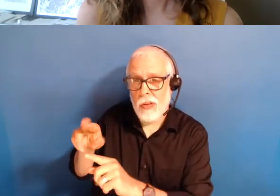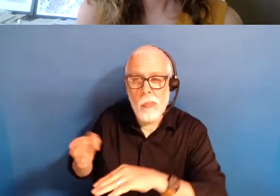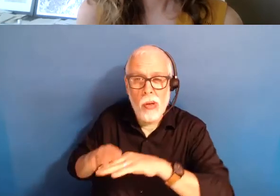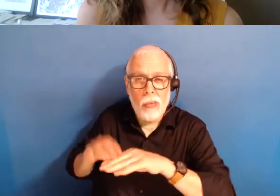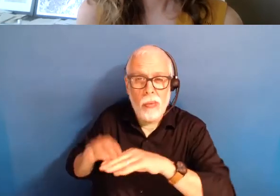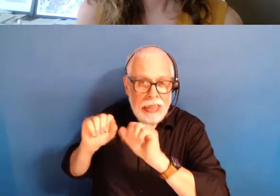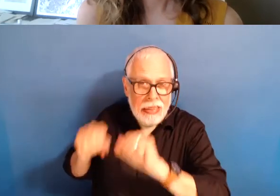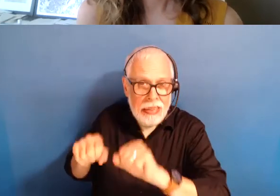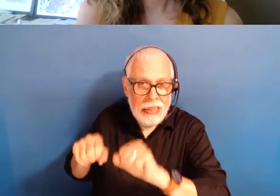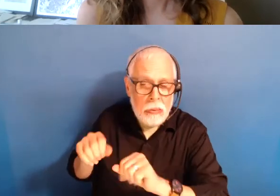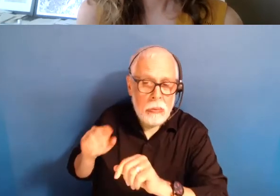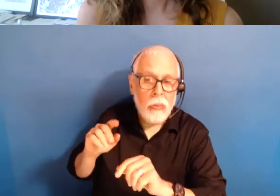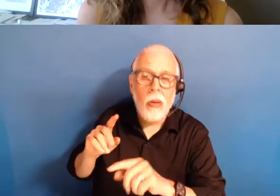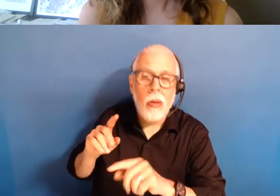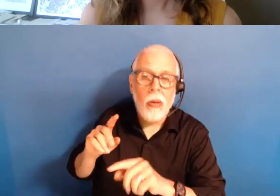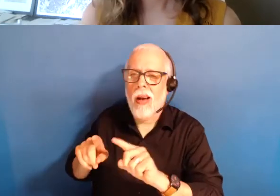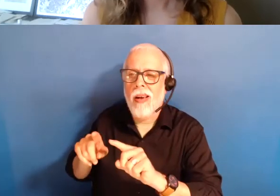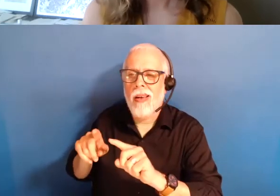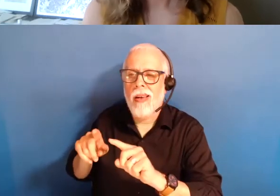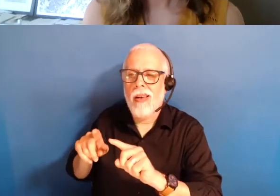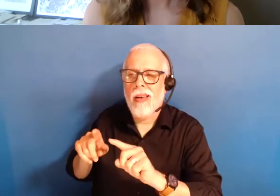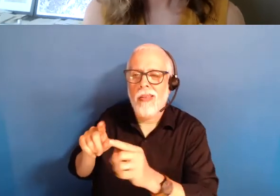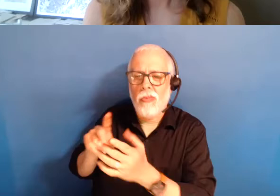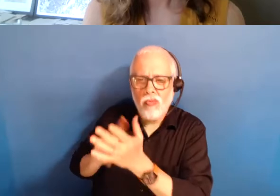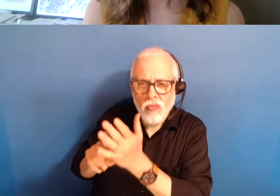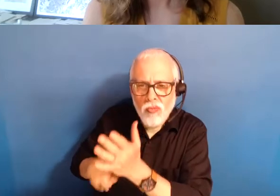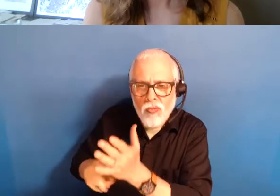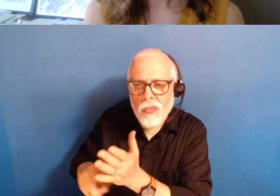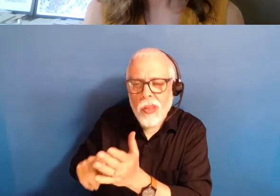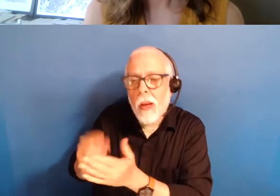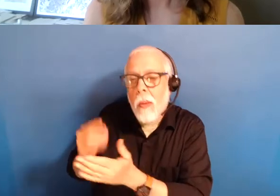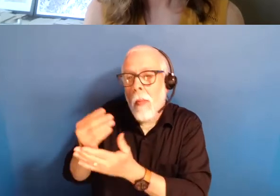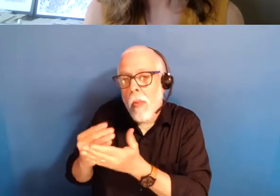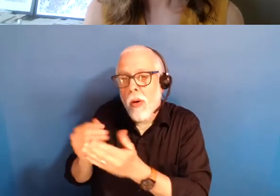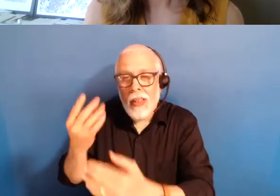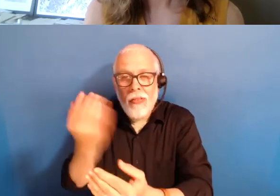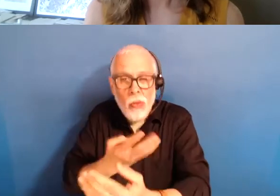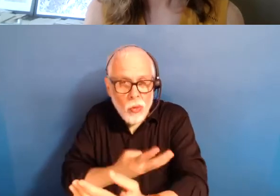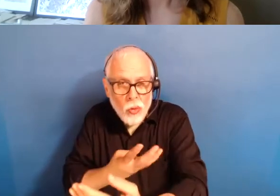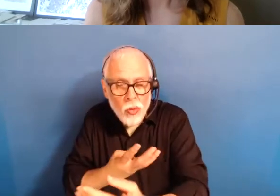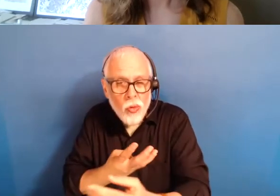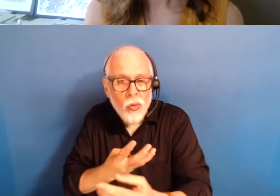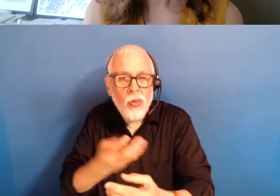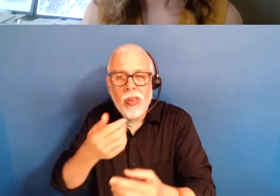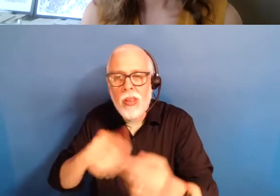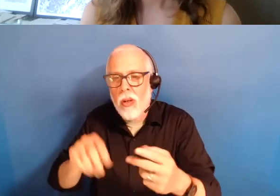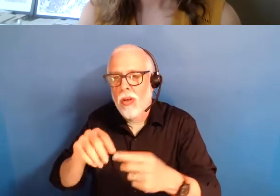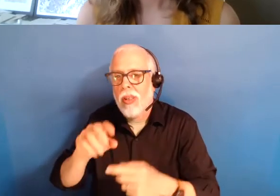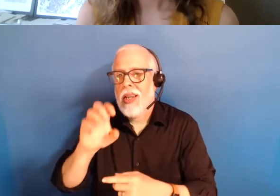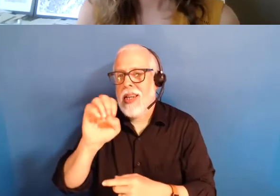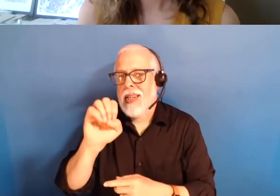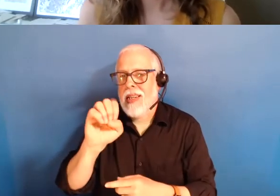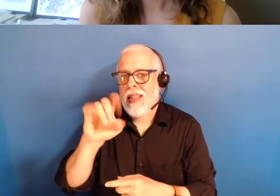system. And actually, there's a component of these infusions that's called an excipient,